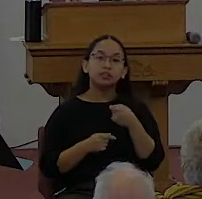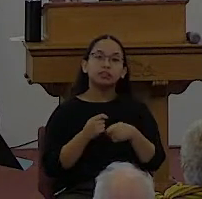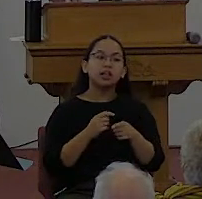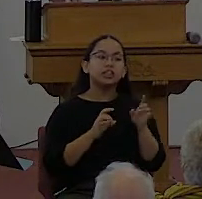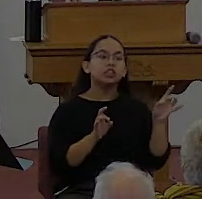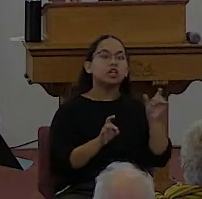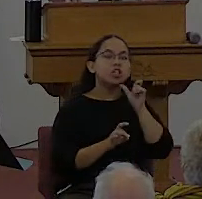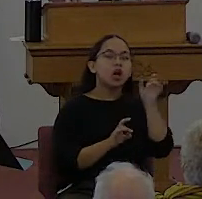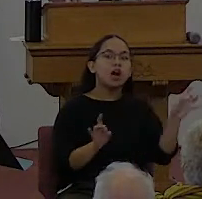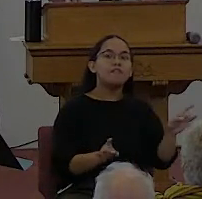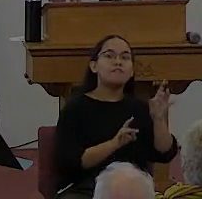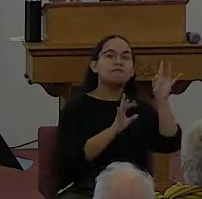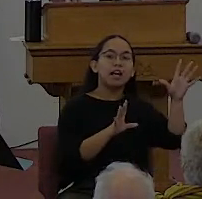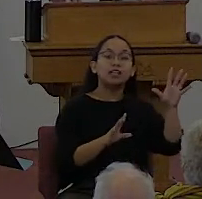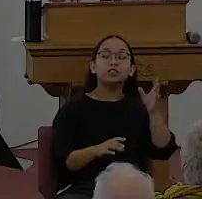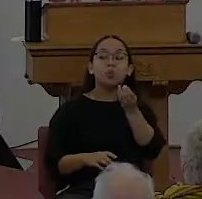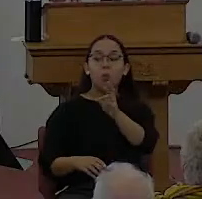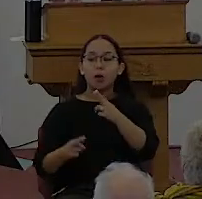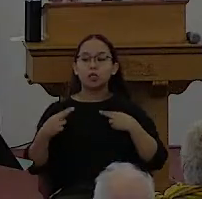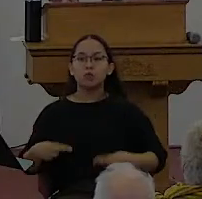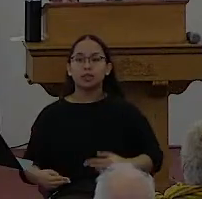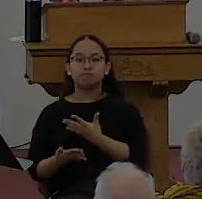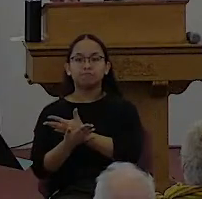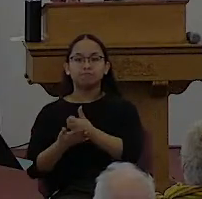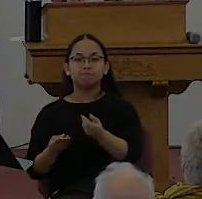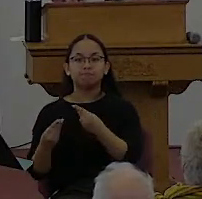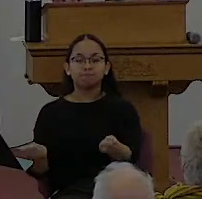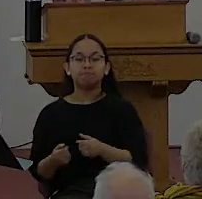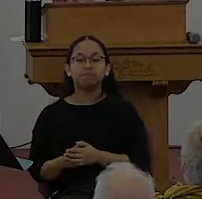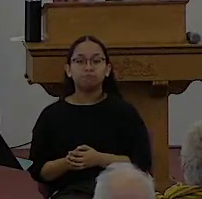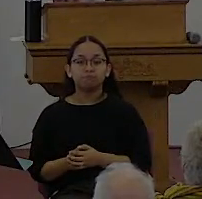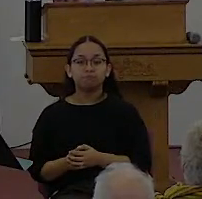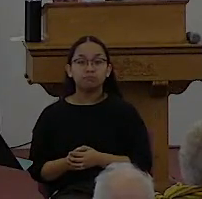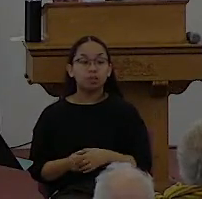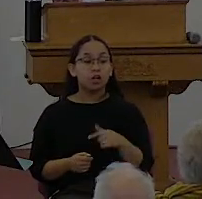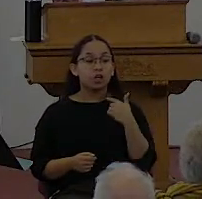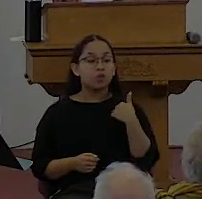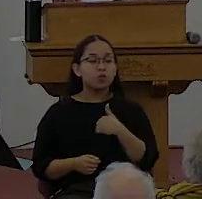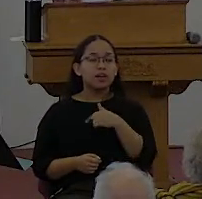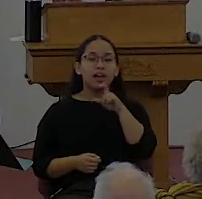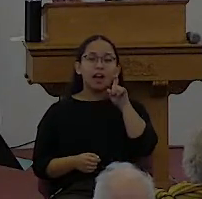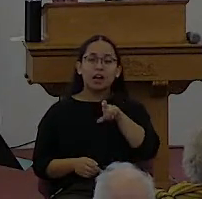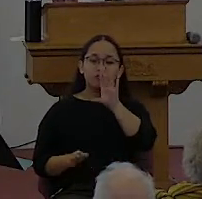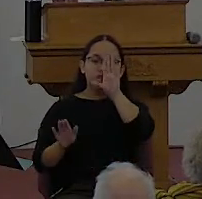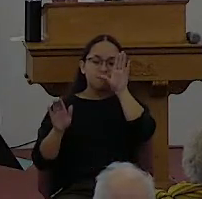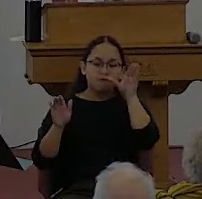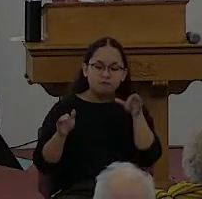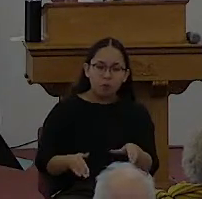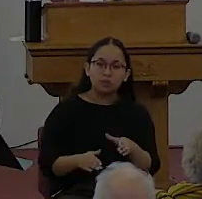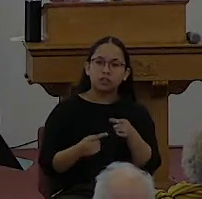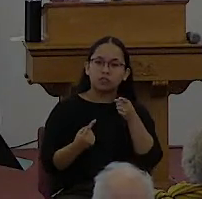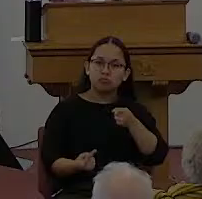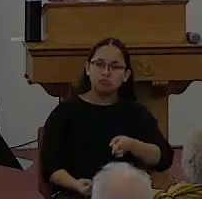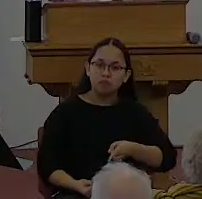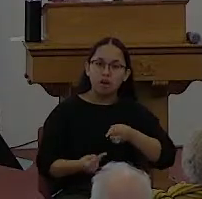or non-existence. We've got to give ourselves to this struggle until the